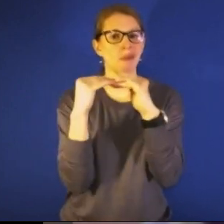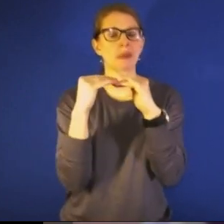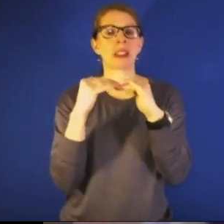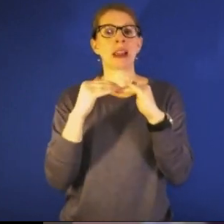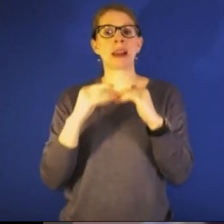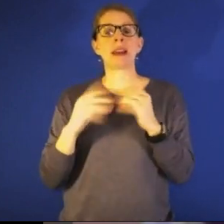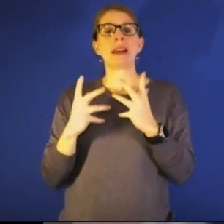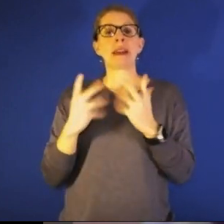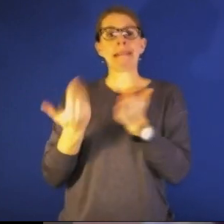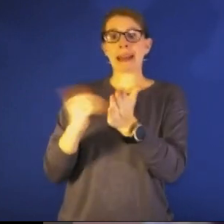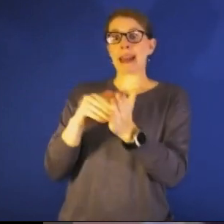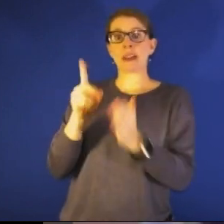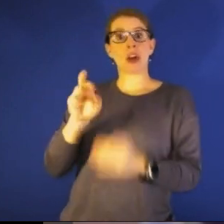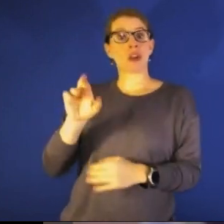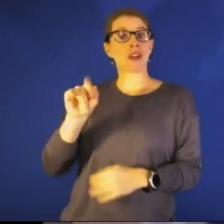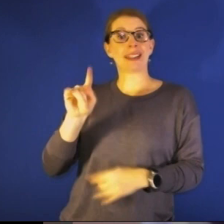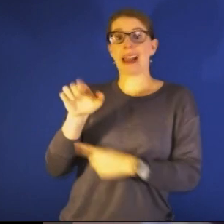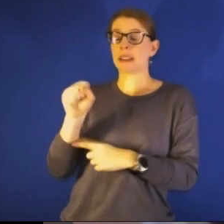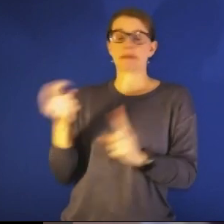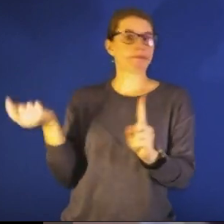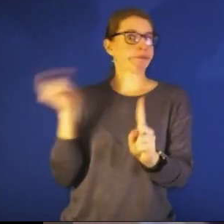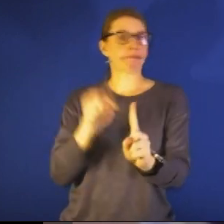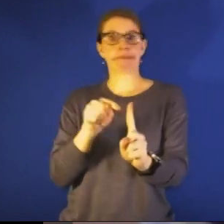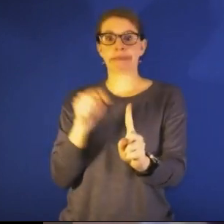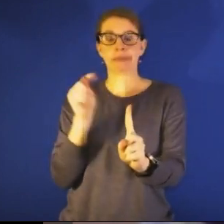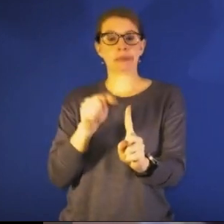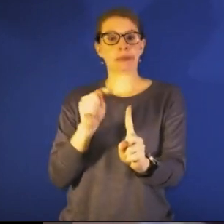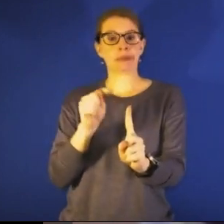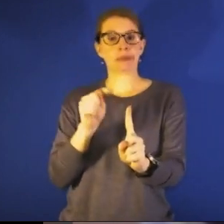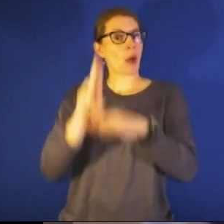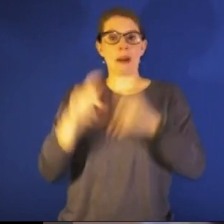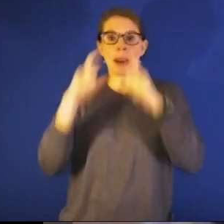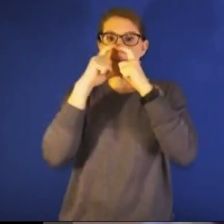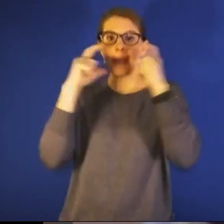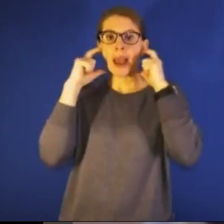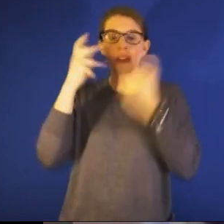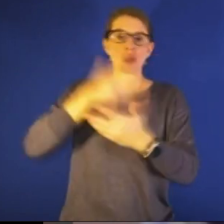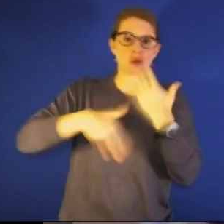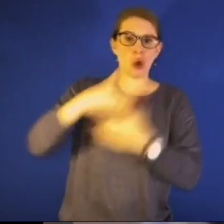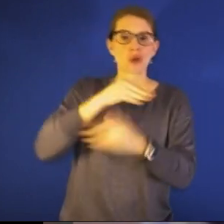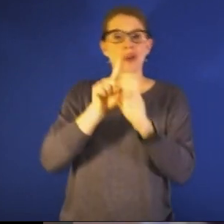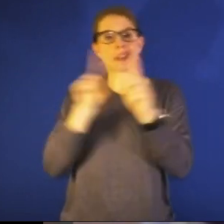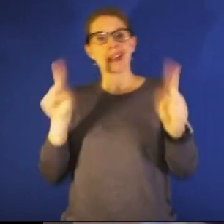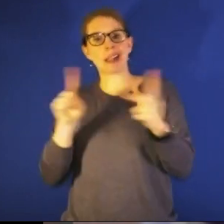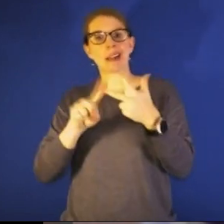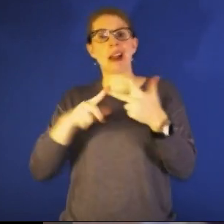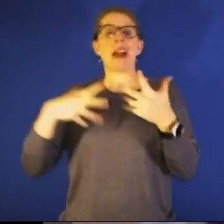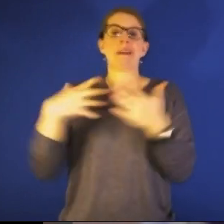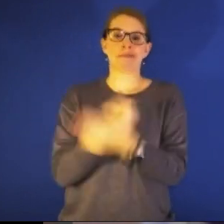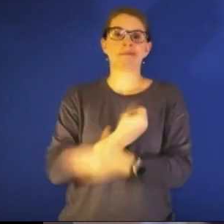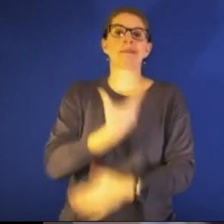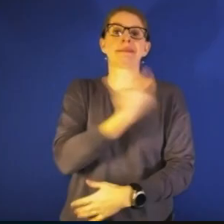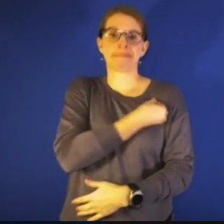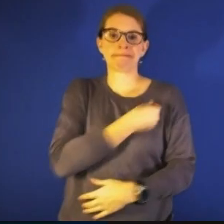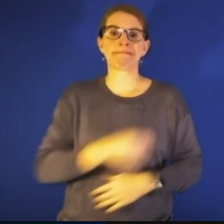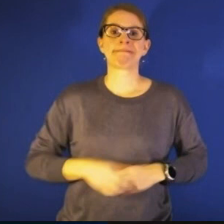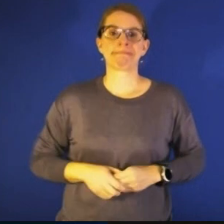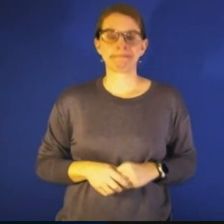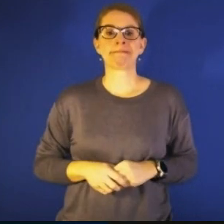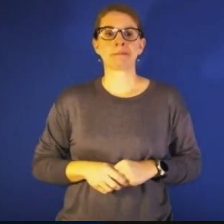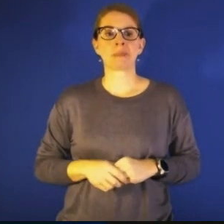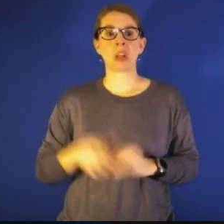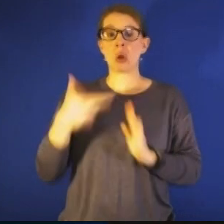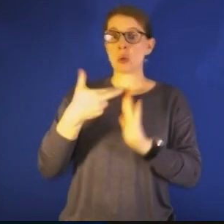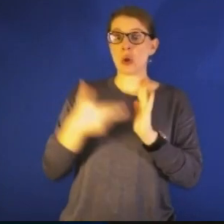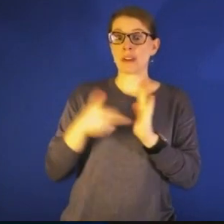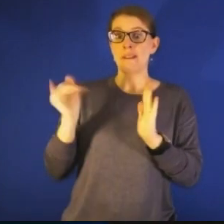again, Dr. Stites, that goes right back to wearing masks, social distancing, getting vaccinated. Yep, the rules of infection